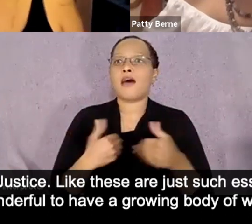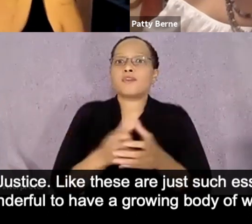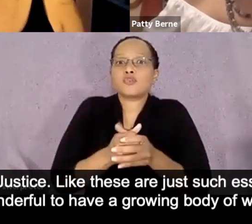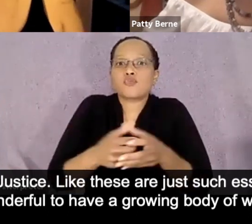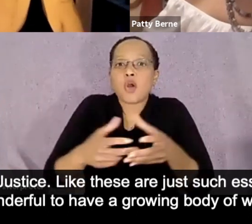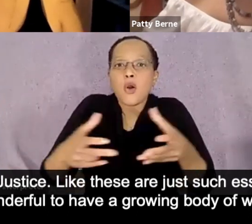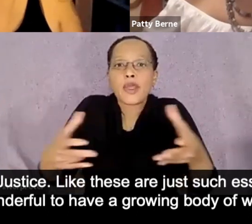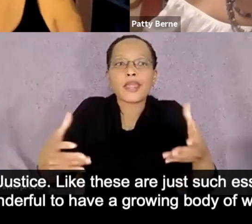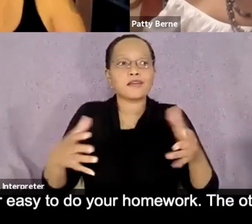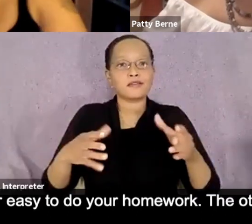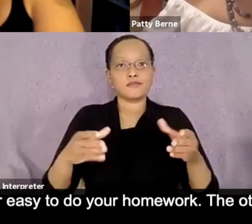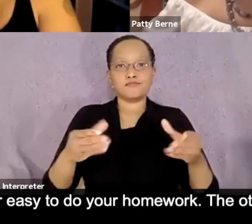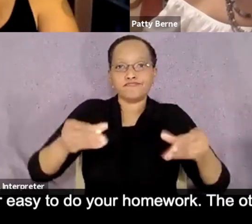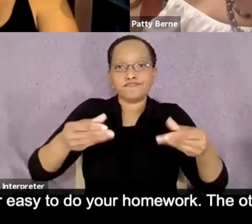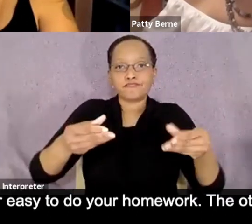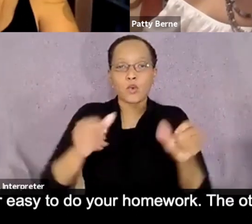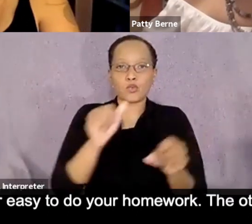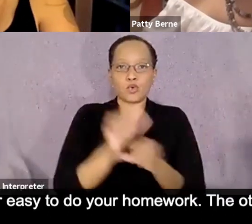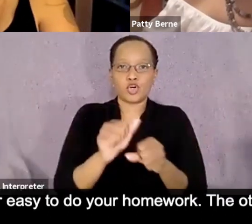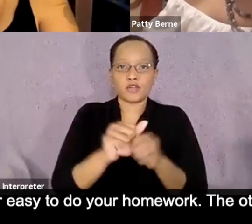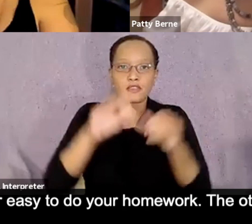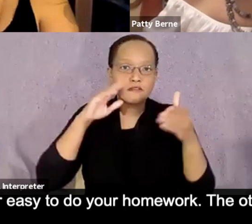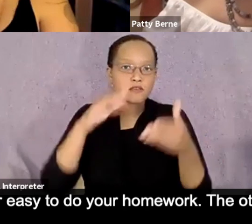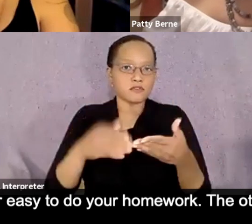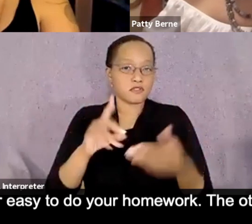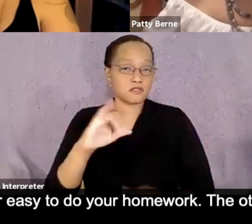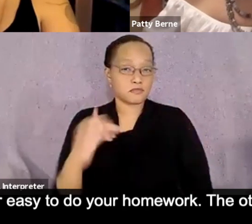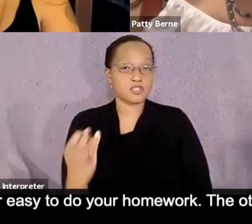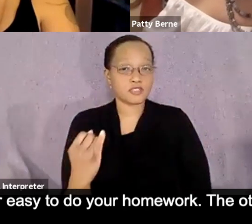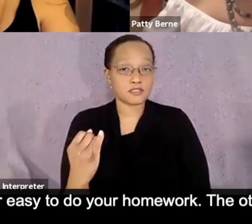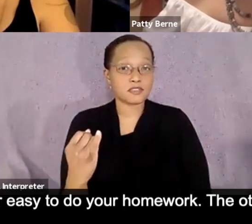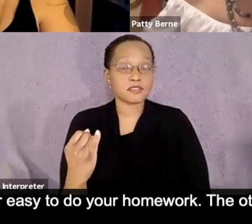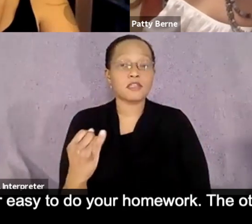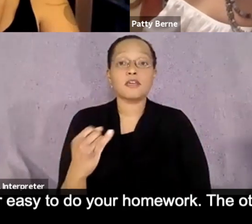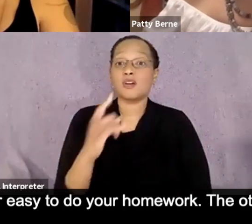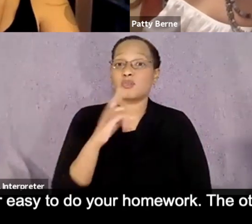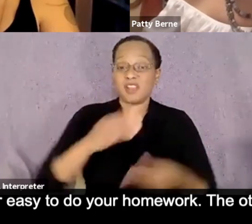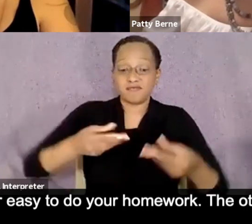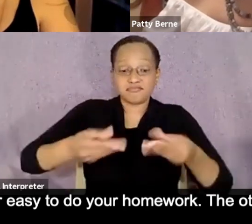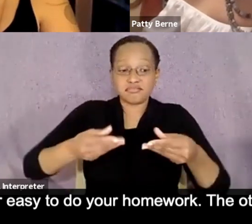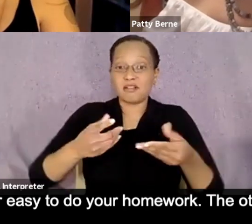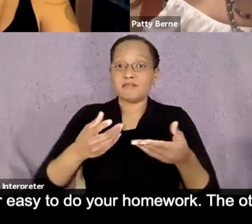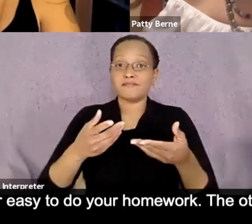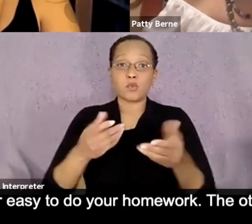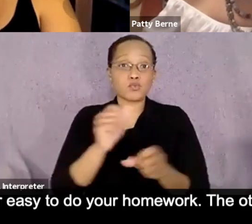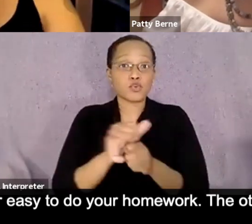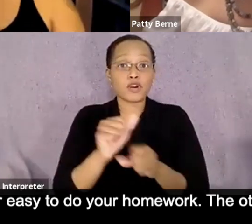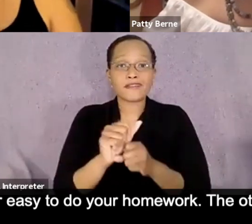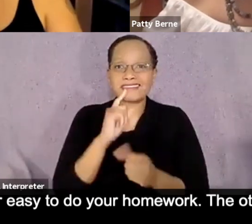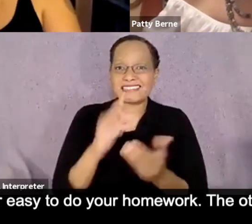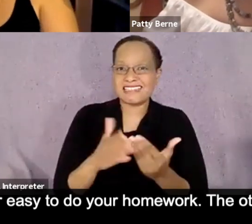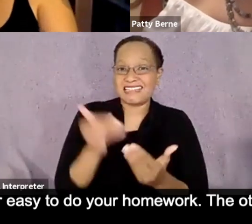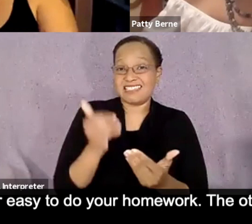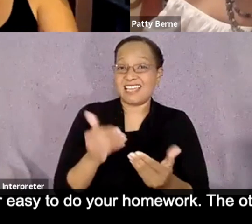work about disability justice. That's super easy. Just share the links and do your